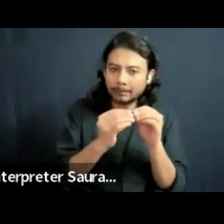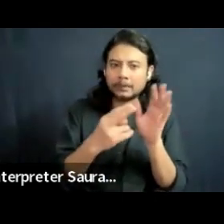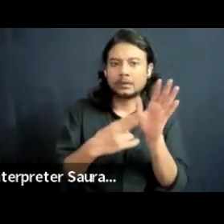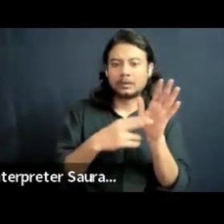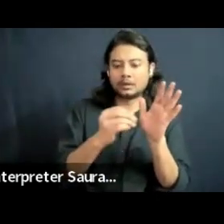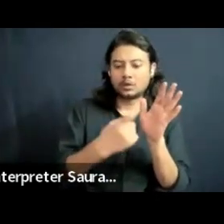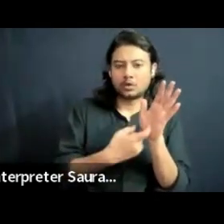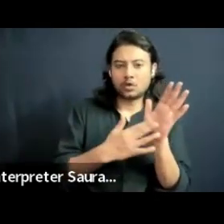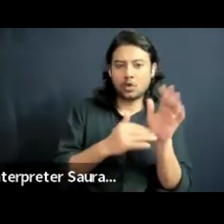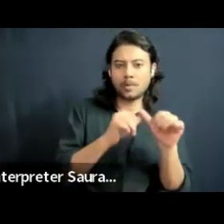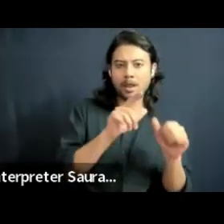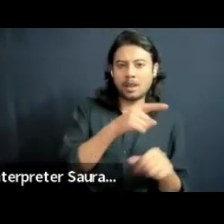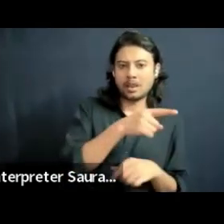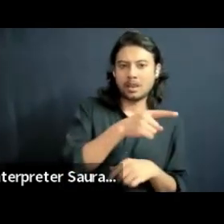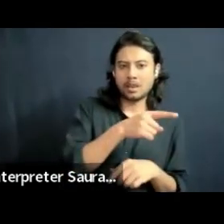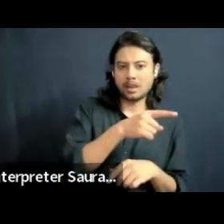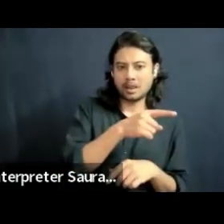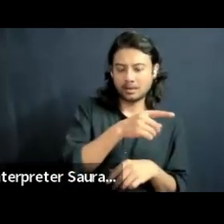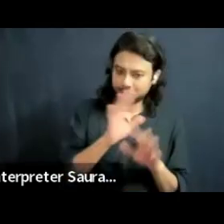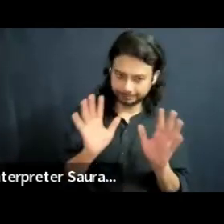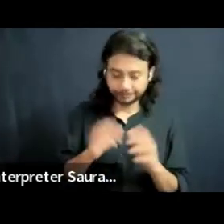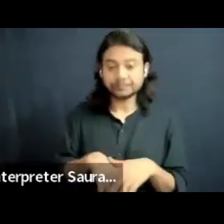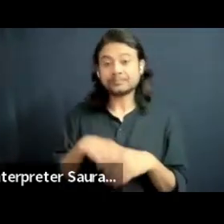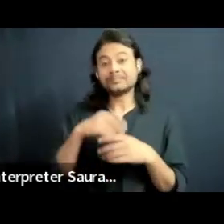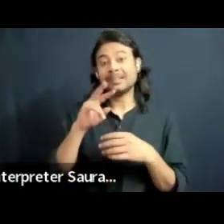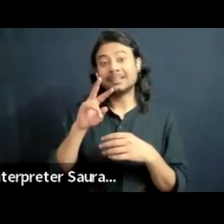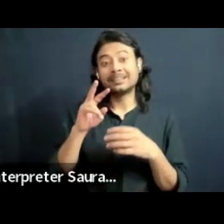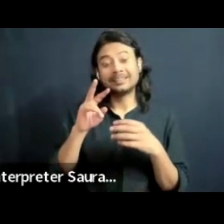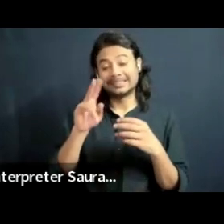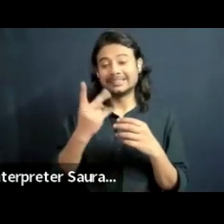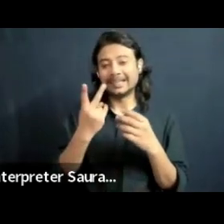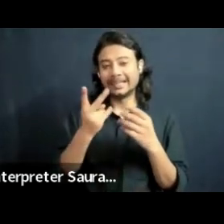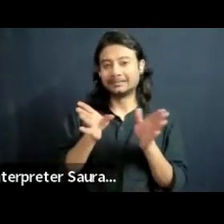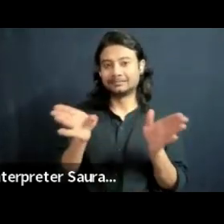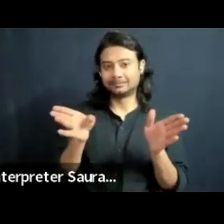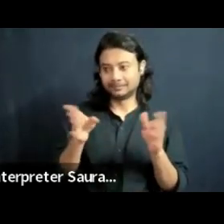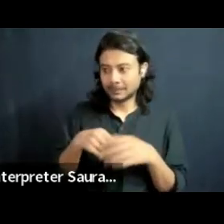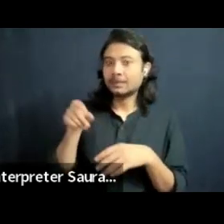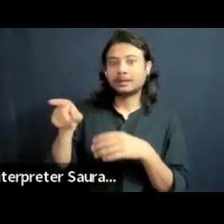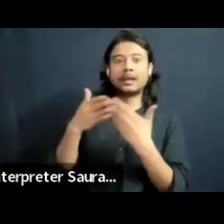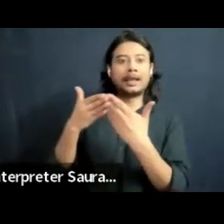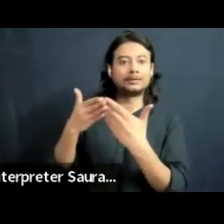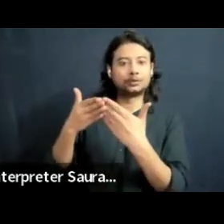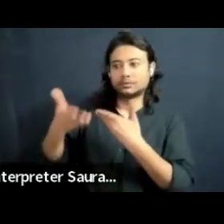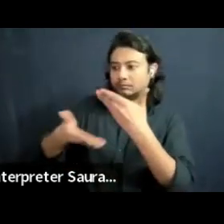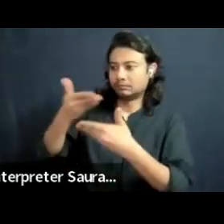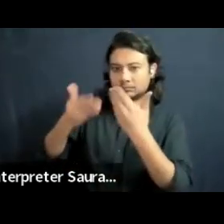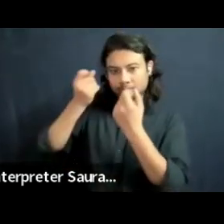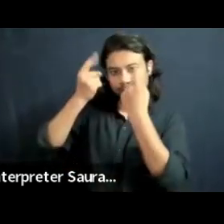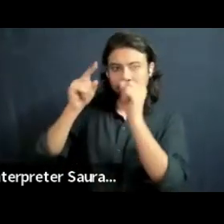are educable within children with disabilities. And we've also say children who are not